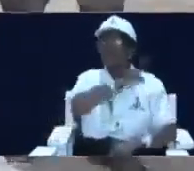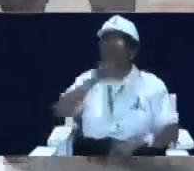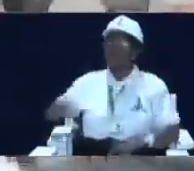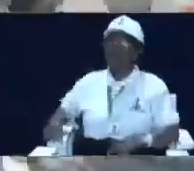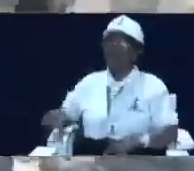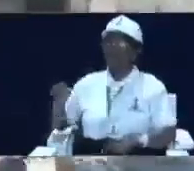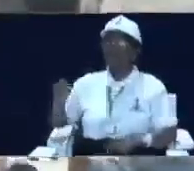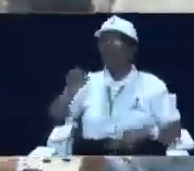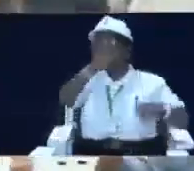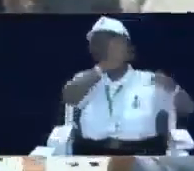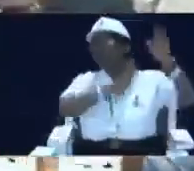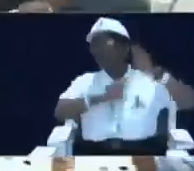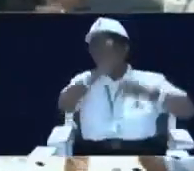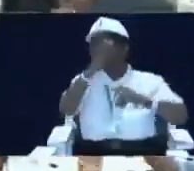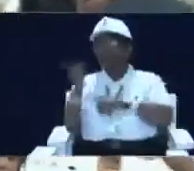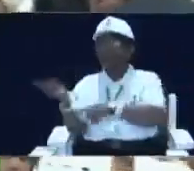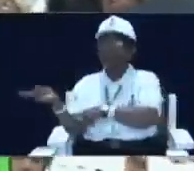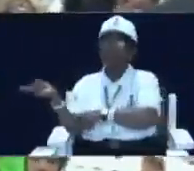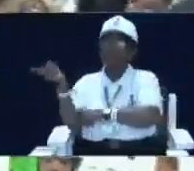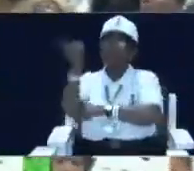the Ancient of Days,